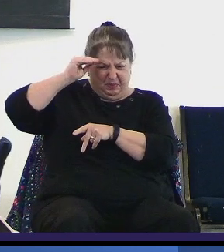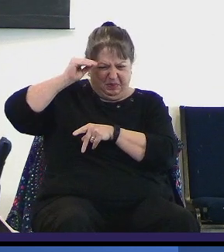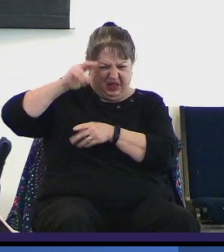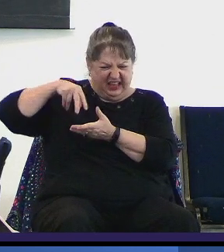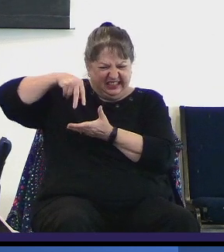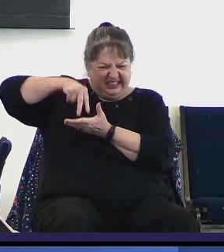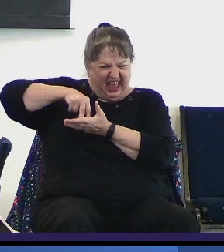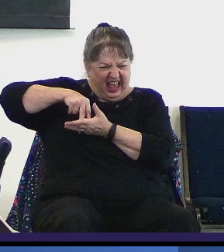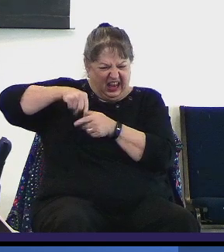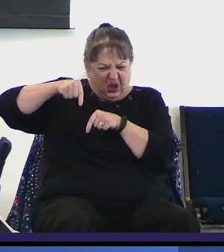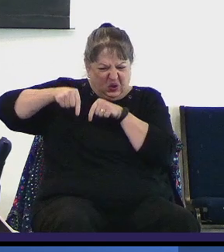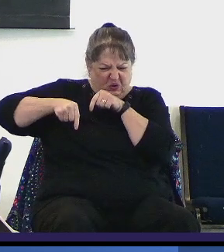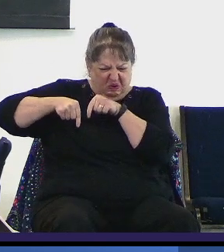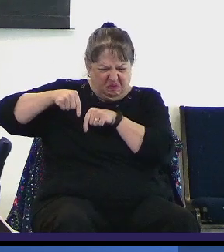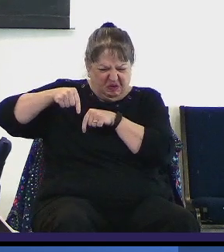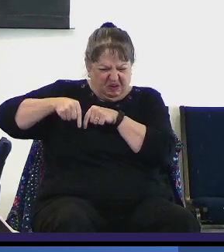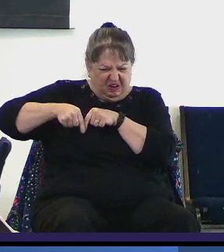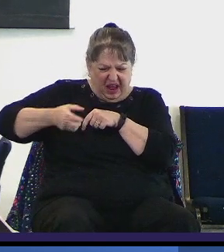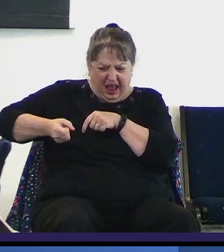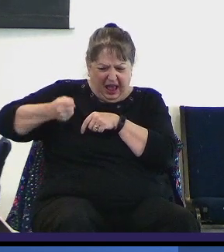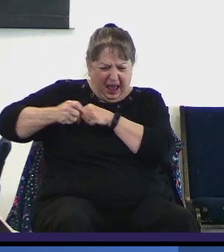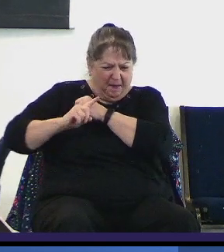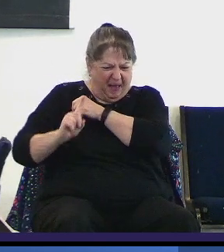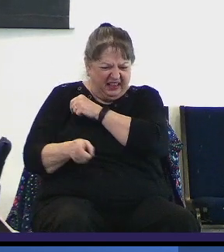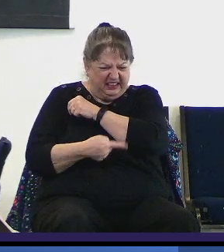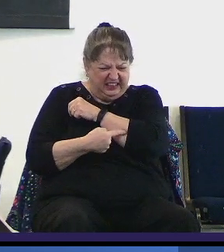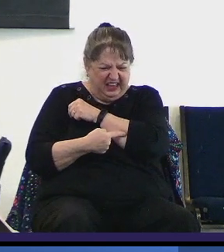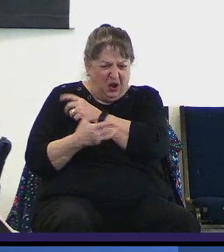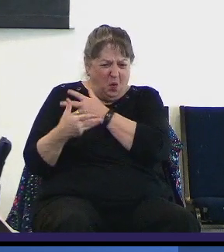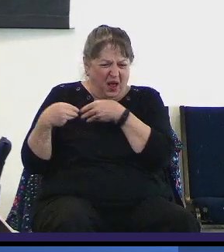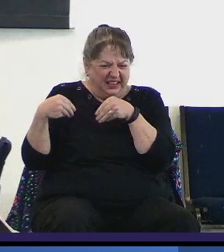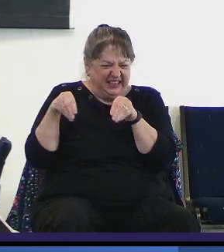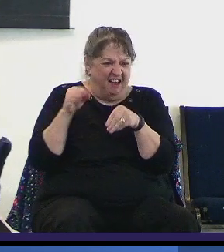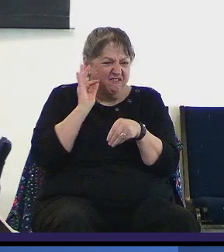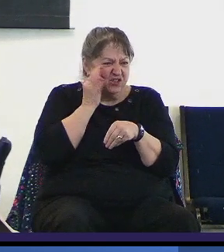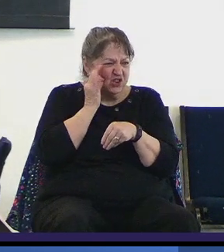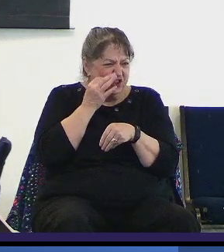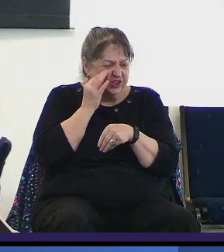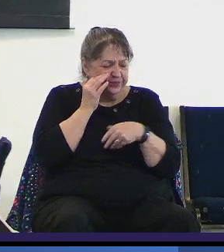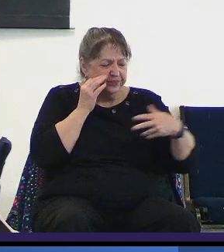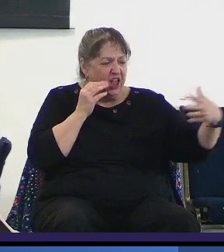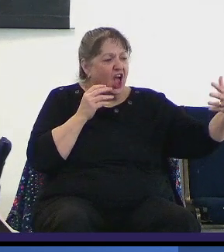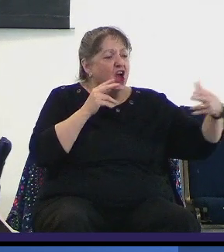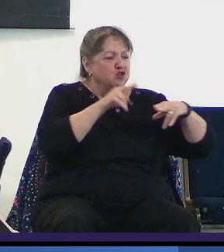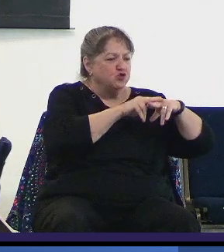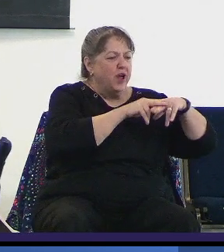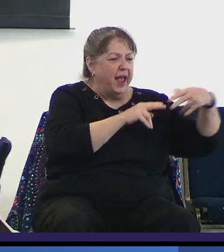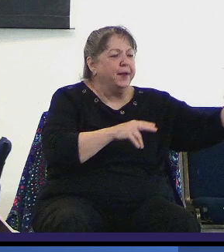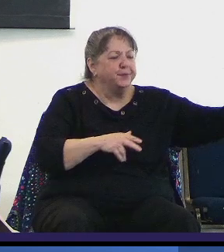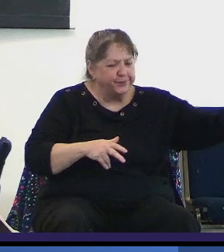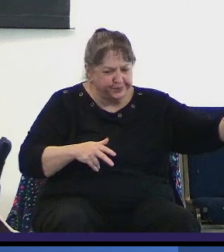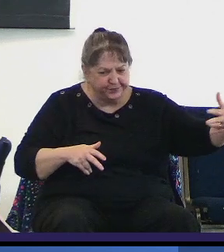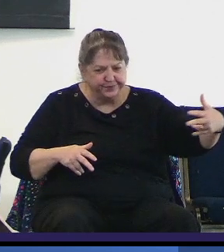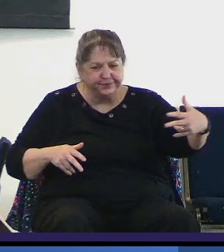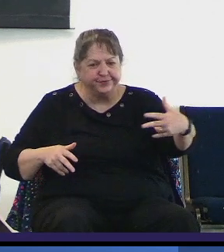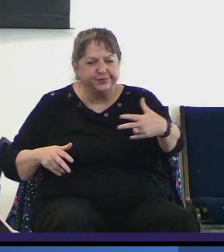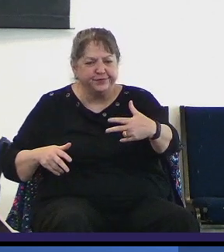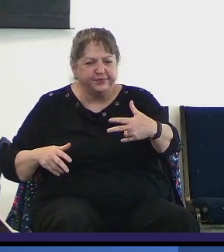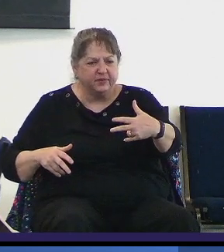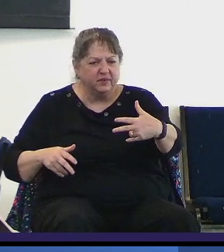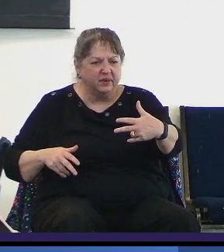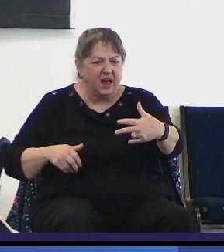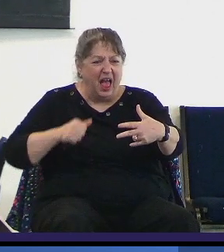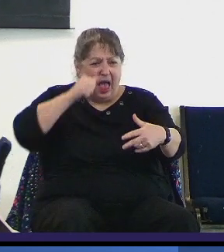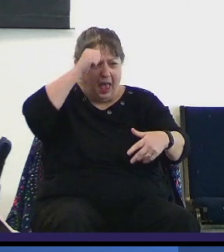with fruit and nuts to sell to the passengers. The train had not yet come to a full stop when a businessman